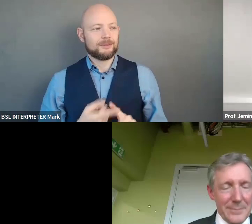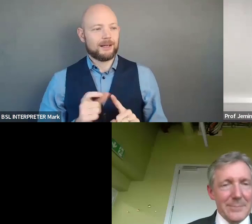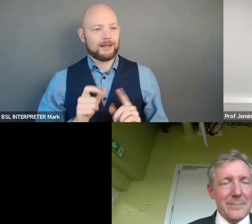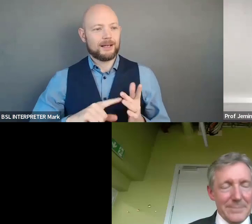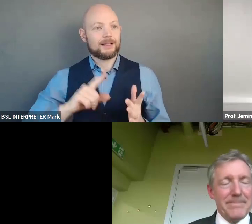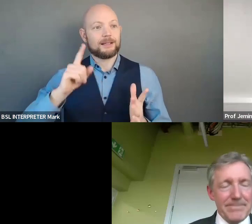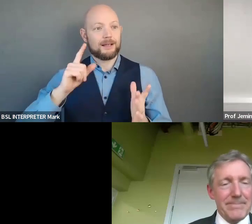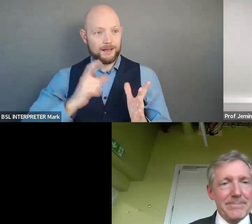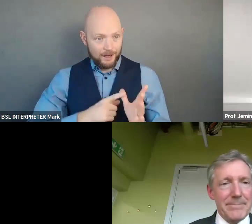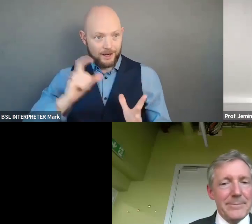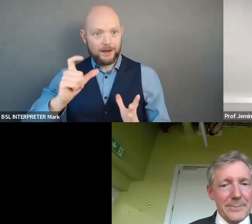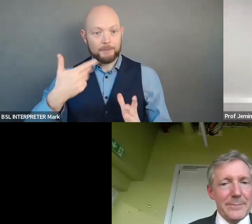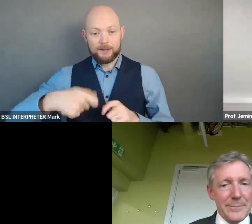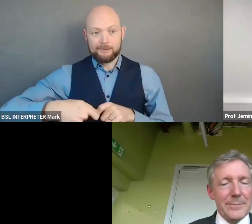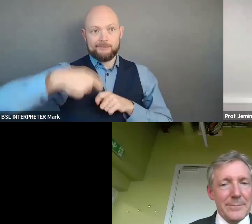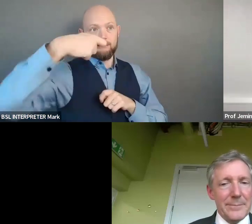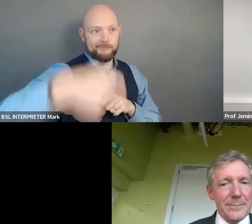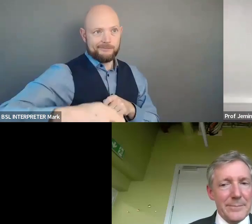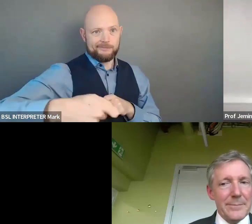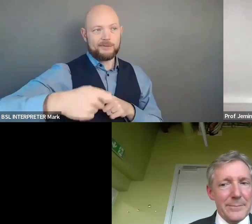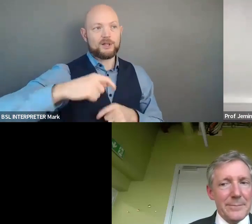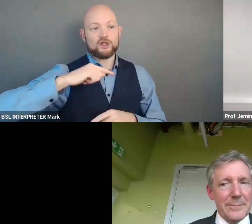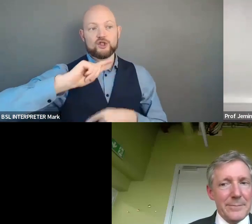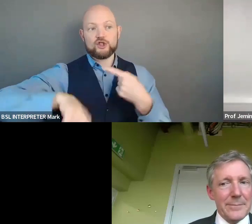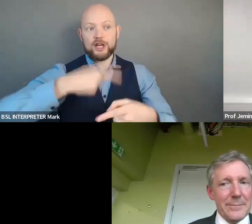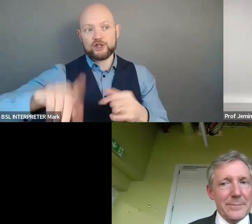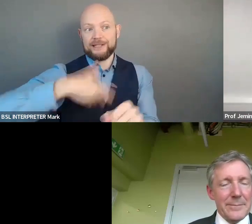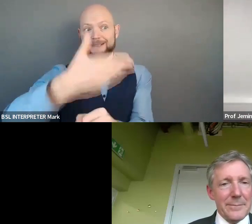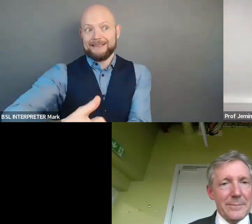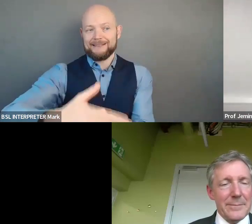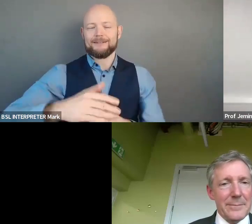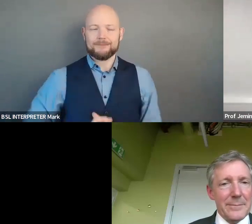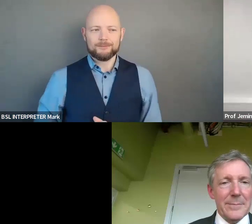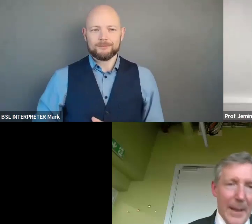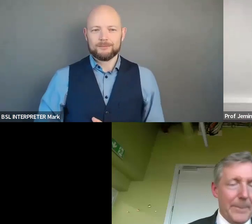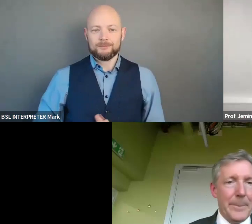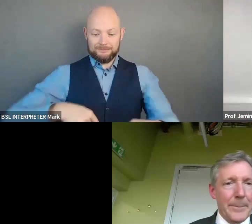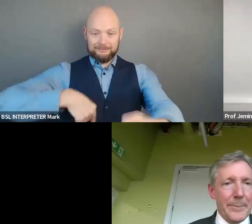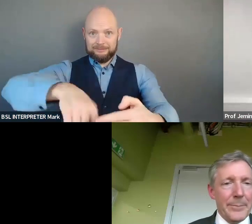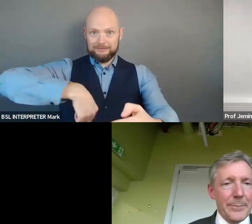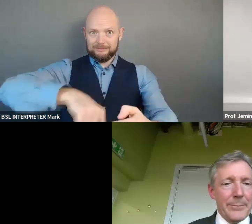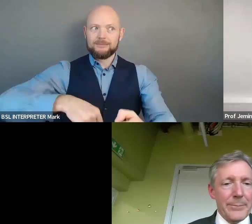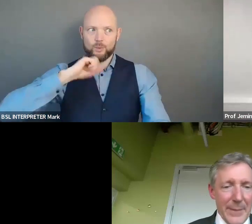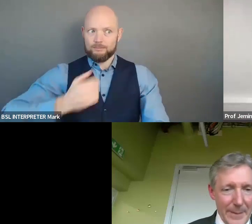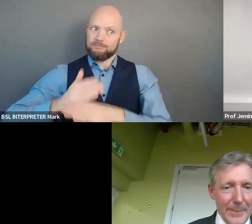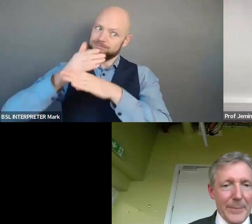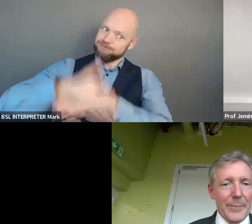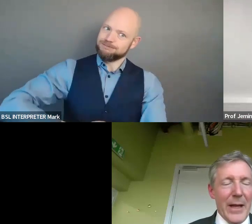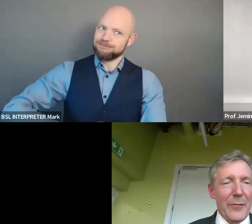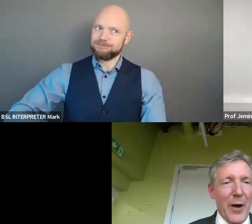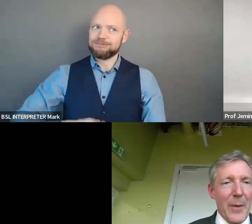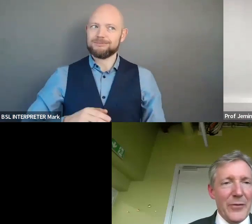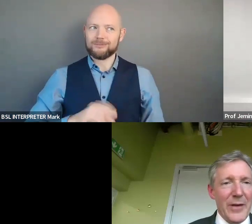Caucus, the EDI Caucus, until the end of next year. So we've got still got more work to do, which will be passing your way. So we'll be in